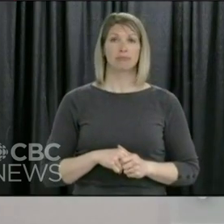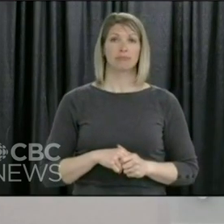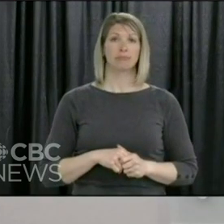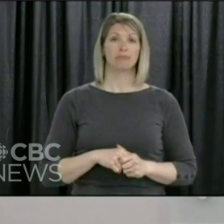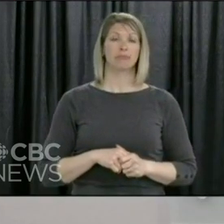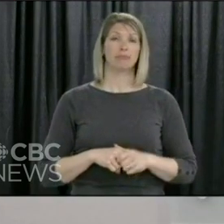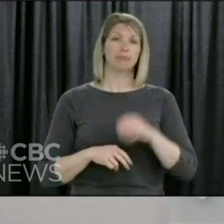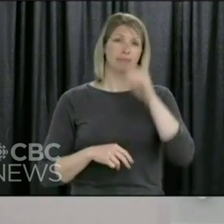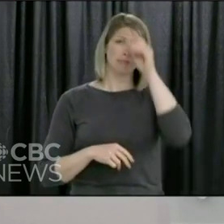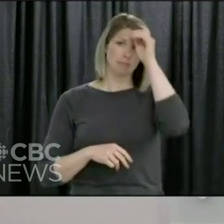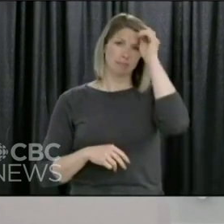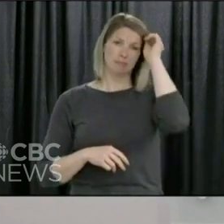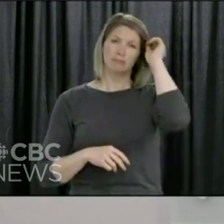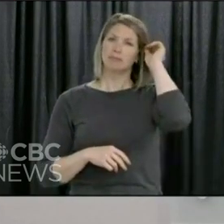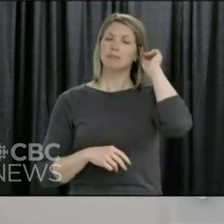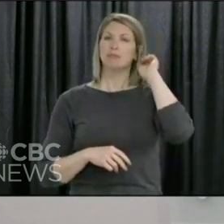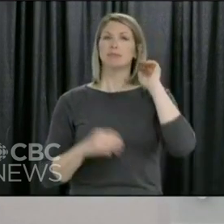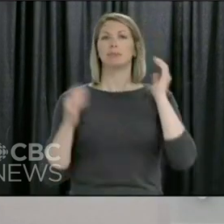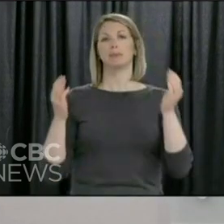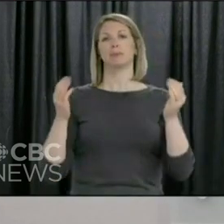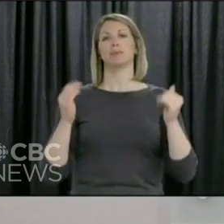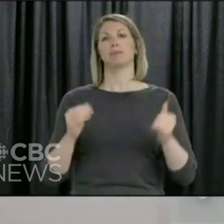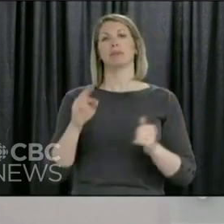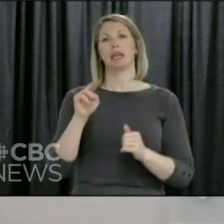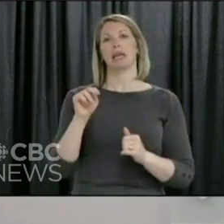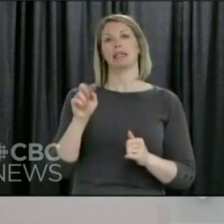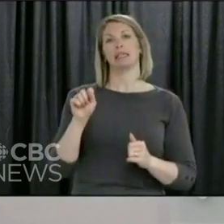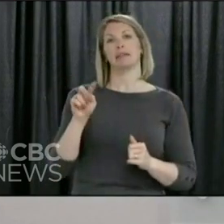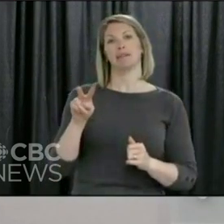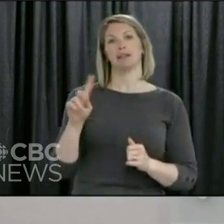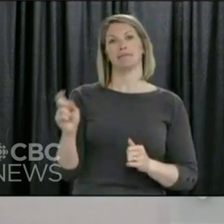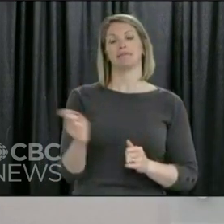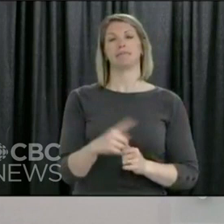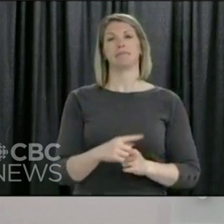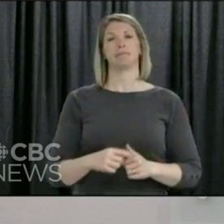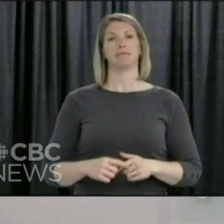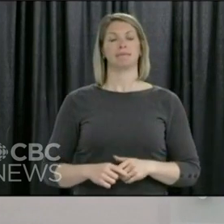Our next question is from Kellyanne Roberts of NTV News. Please go ahead.